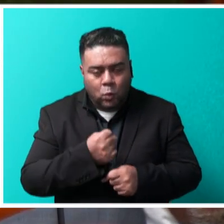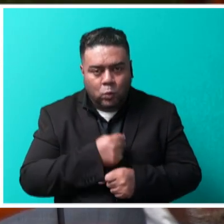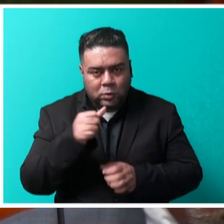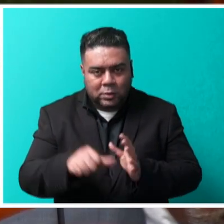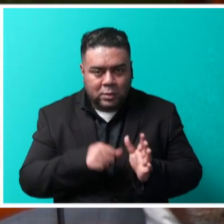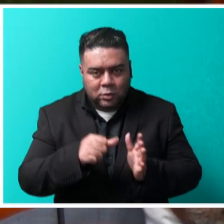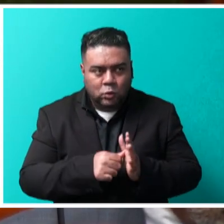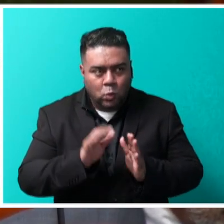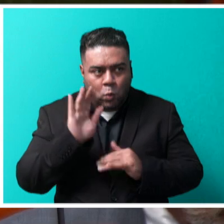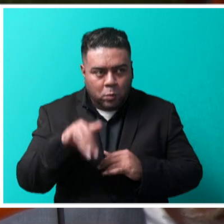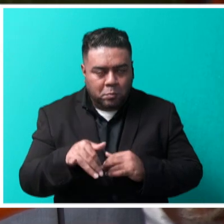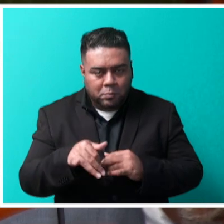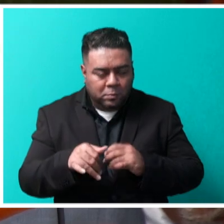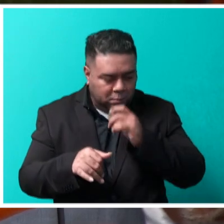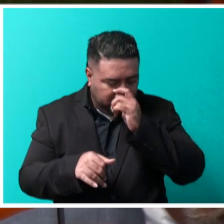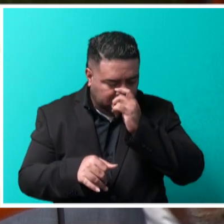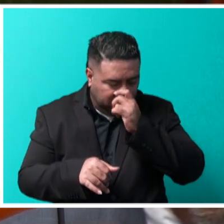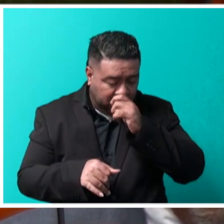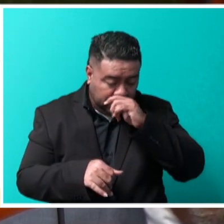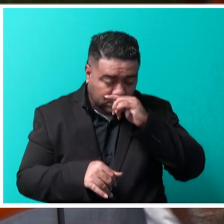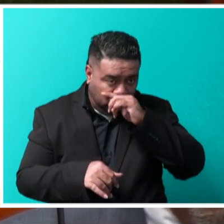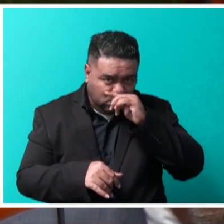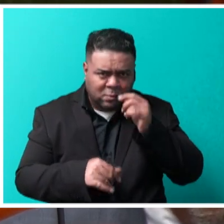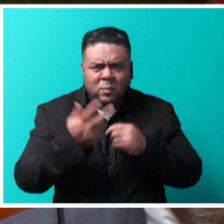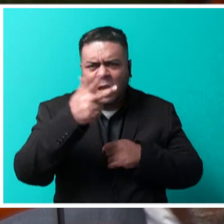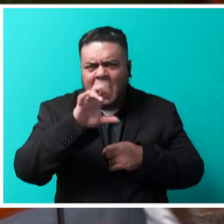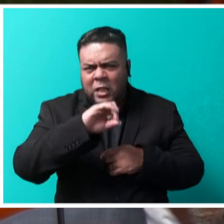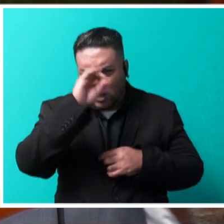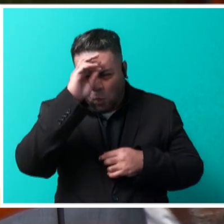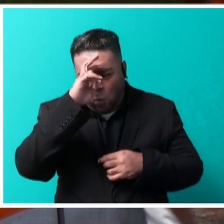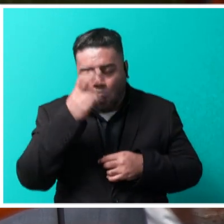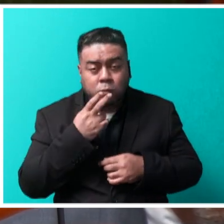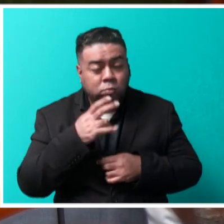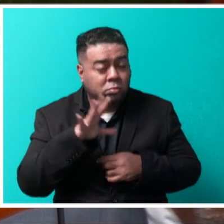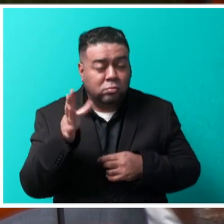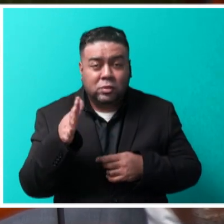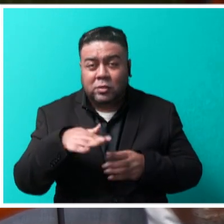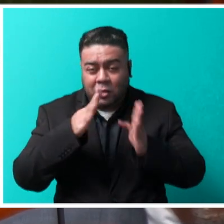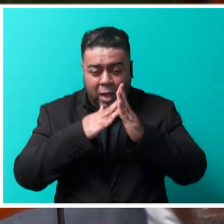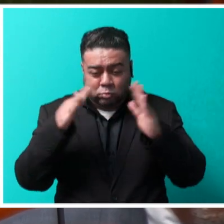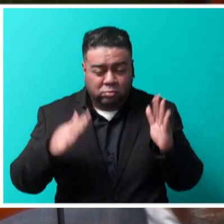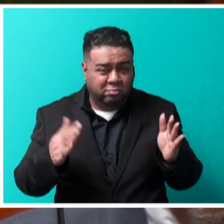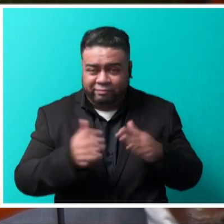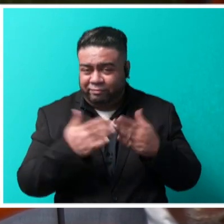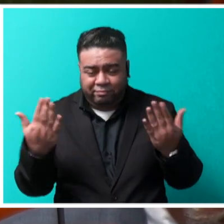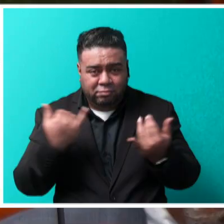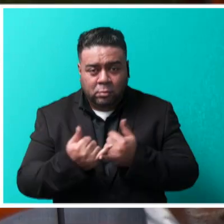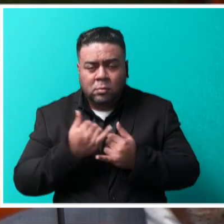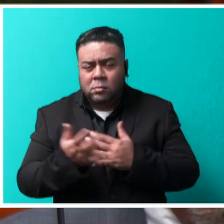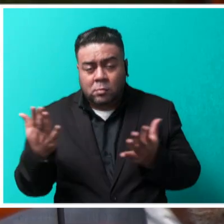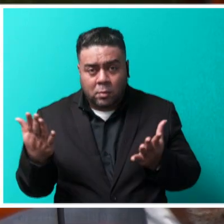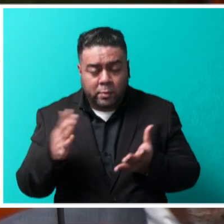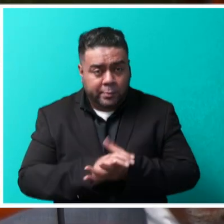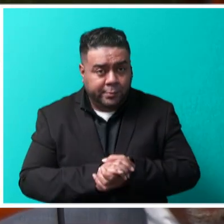has far outlived its structural lifespan at about 80 years old. To expand our national care capacity, the government provided